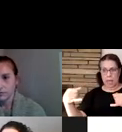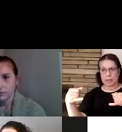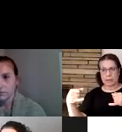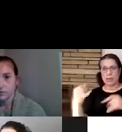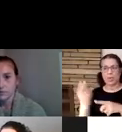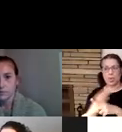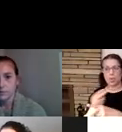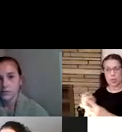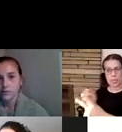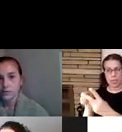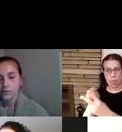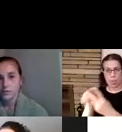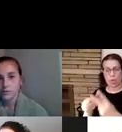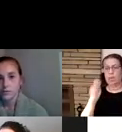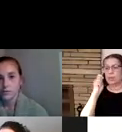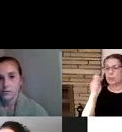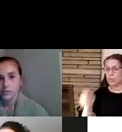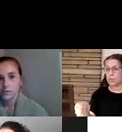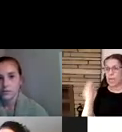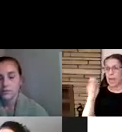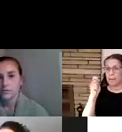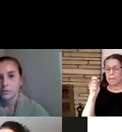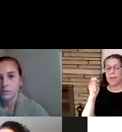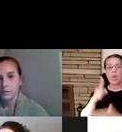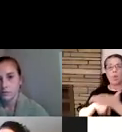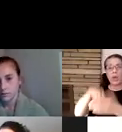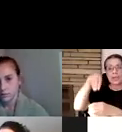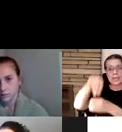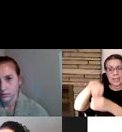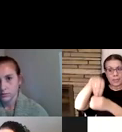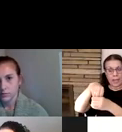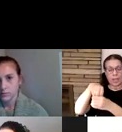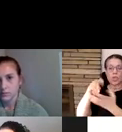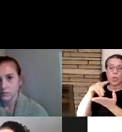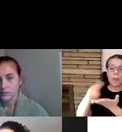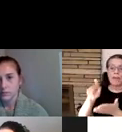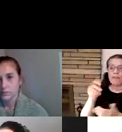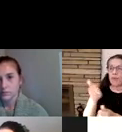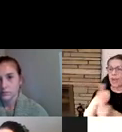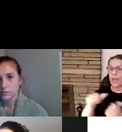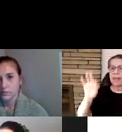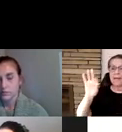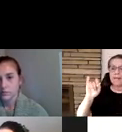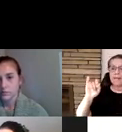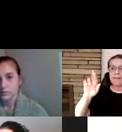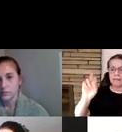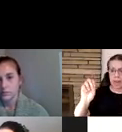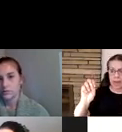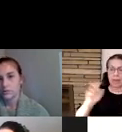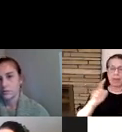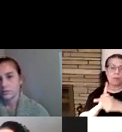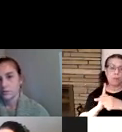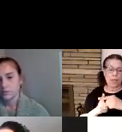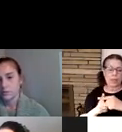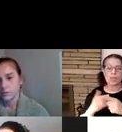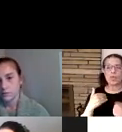And then once you tap out, that stored value will be able to be used to pay for your fare. We'll also be accepting contactless credit cards and